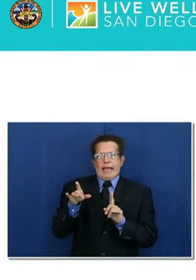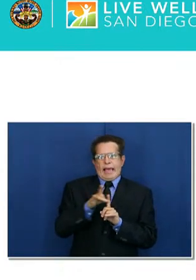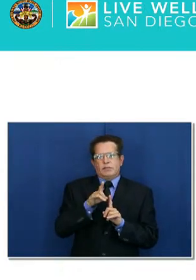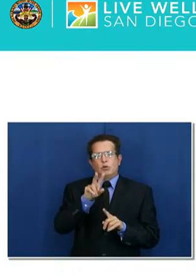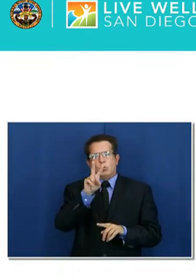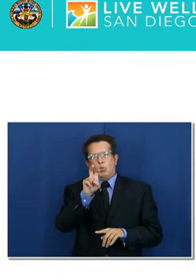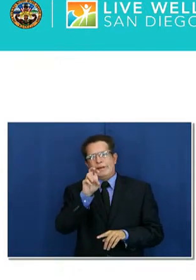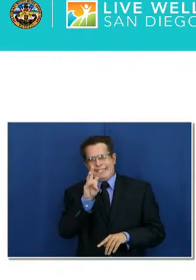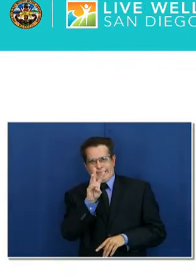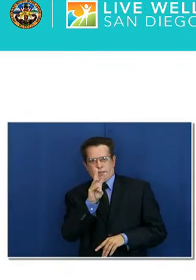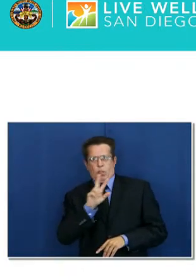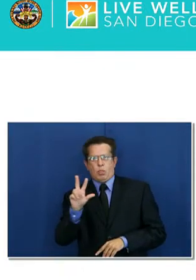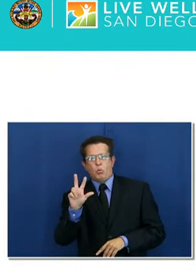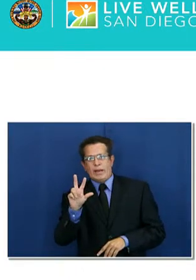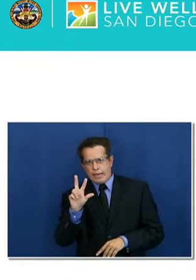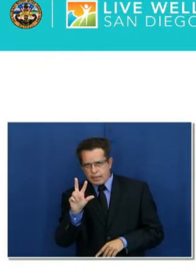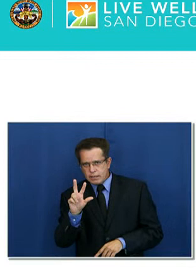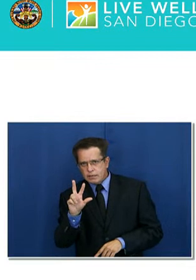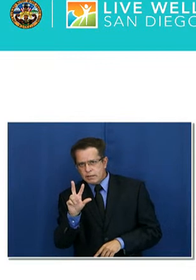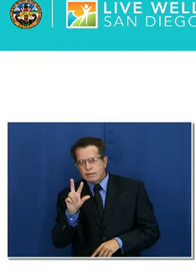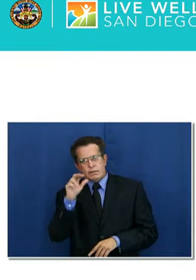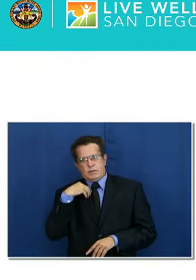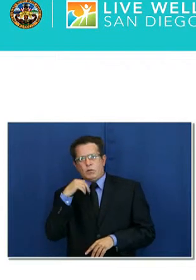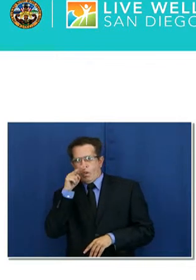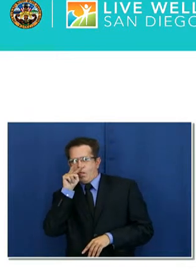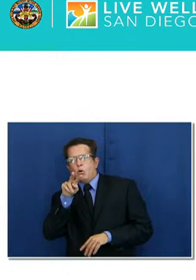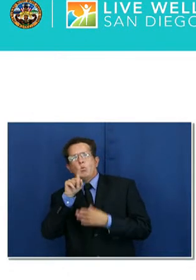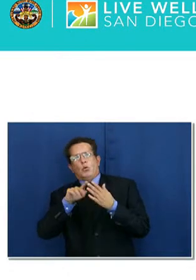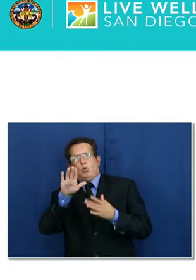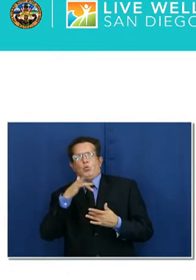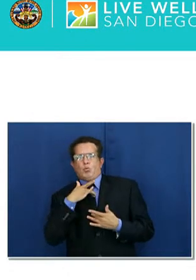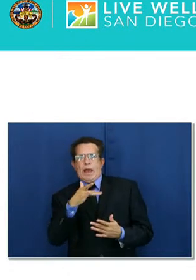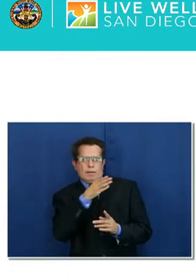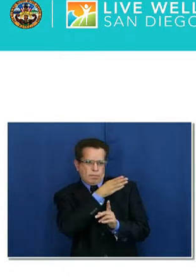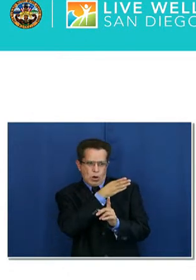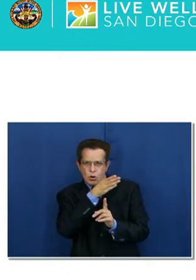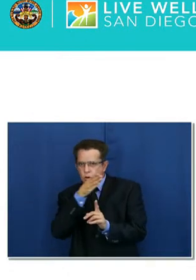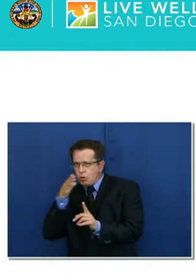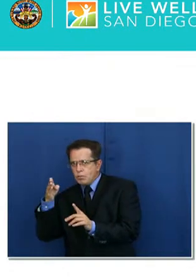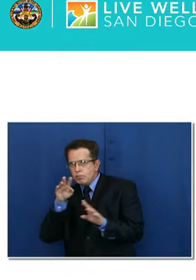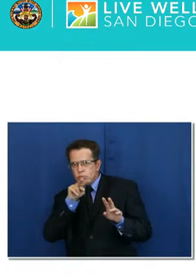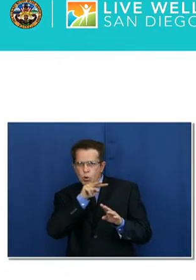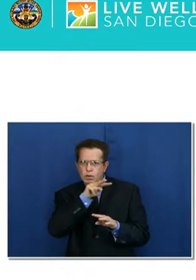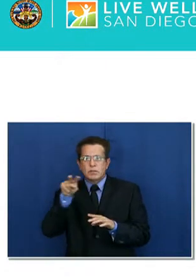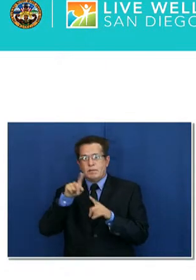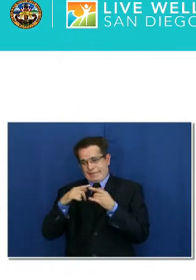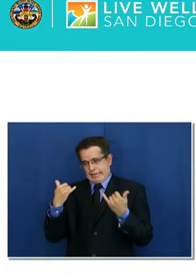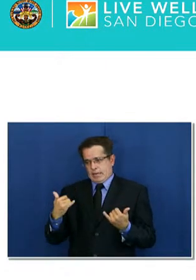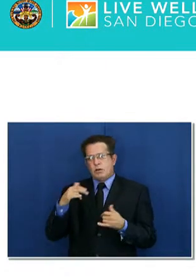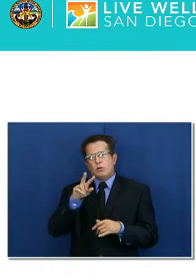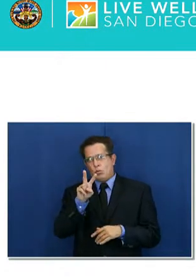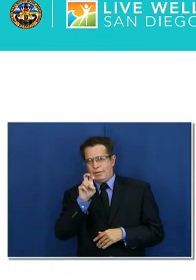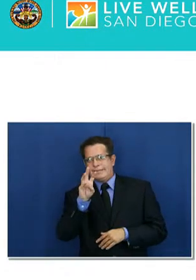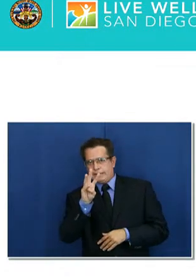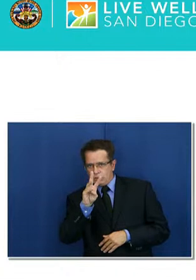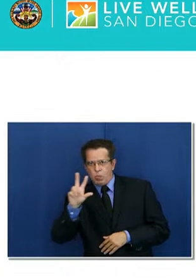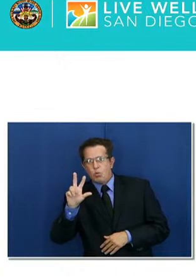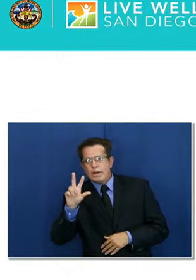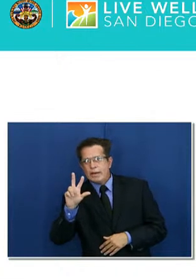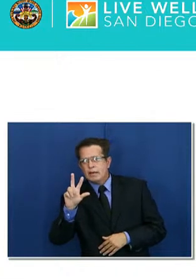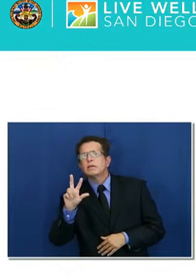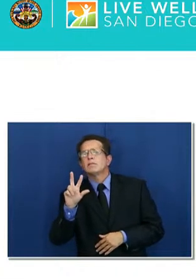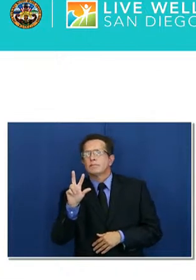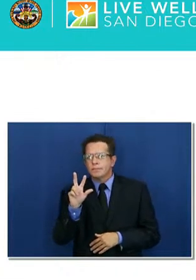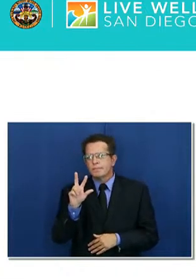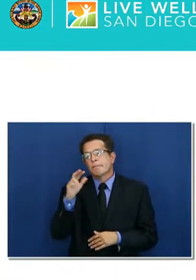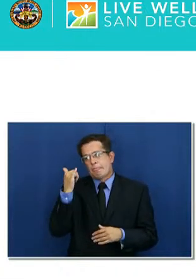individual day is less important and significant than the overall trend, but it is 263, about what it was yesterday, a little bit